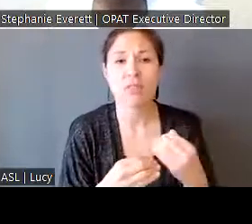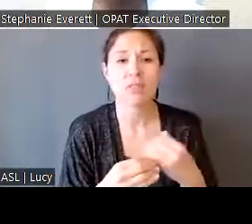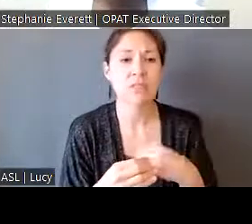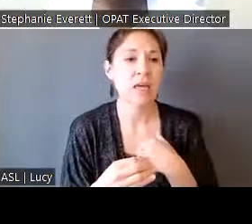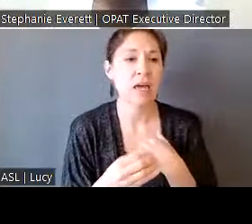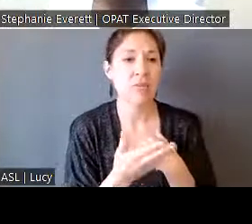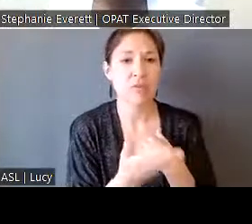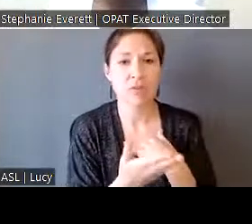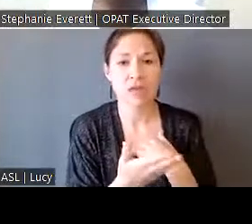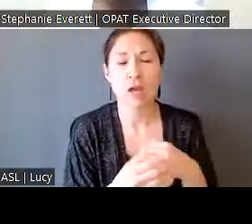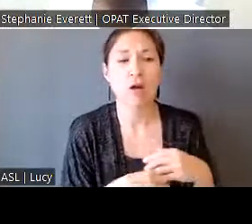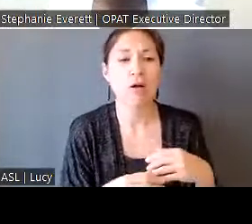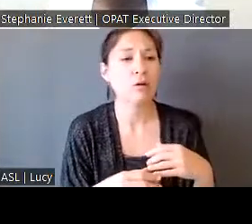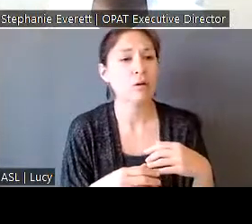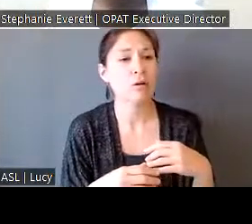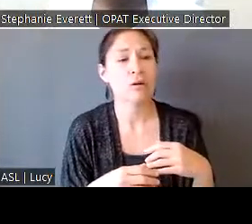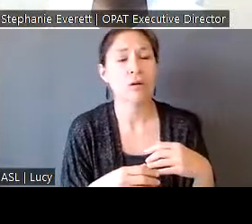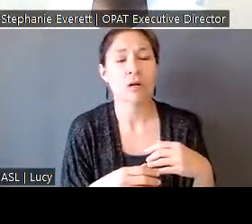Square, and